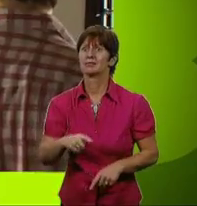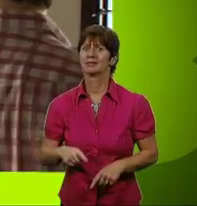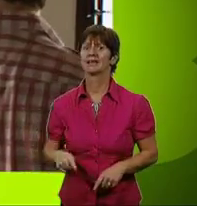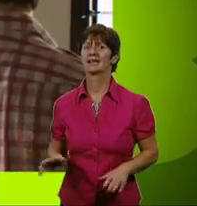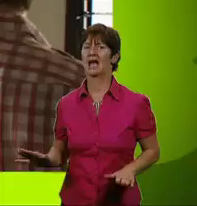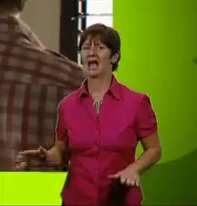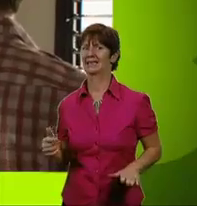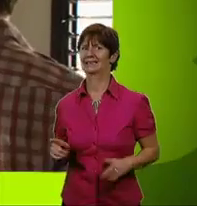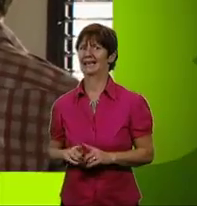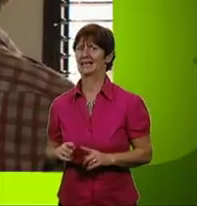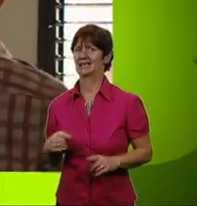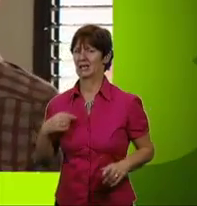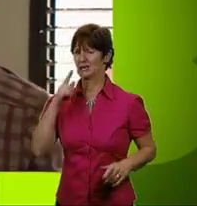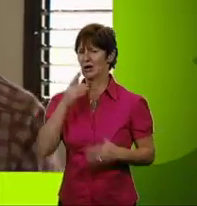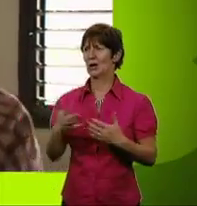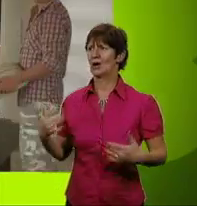It's easy. I'll show you.